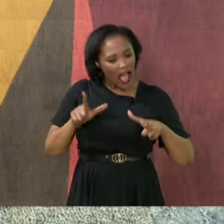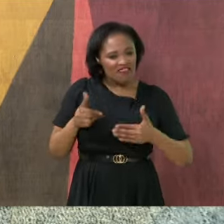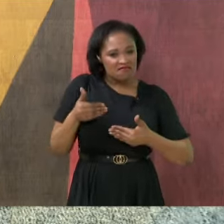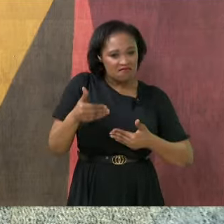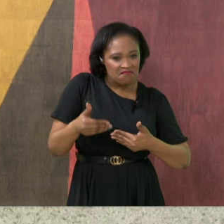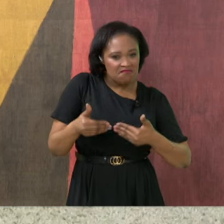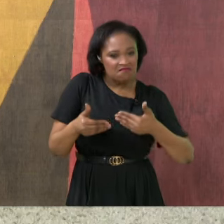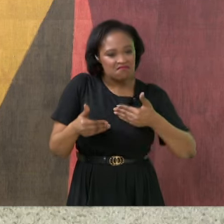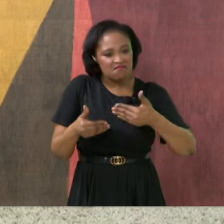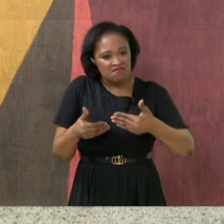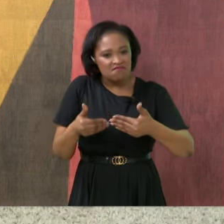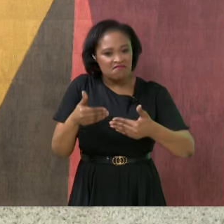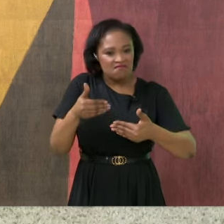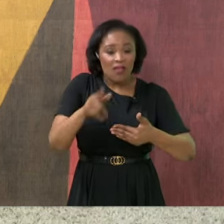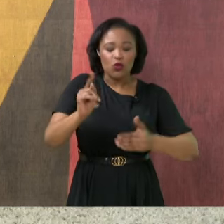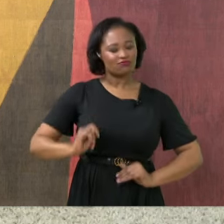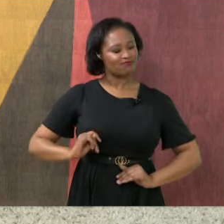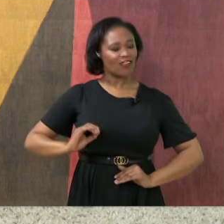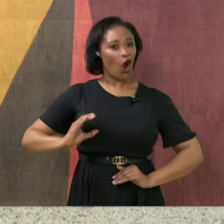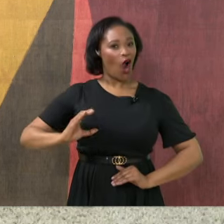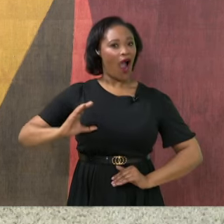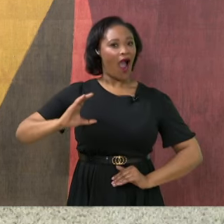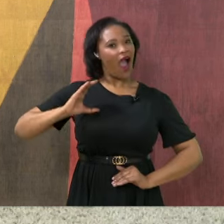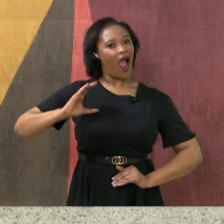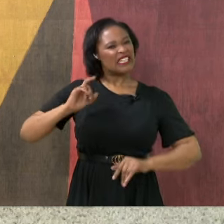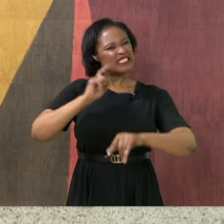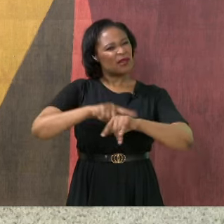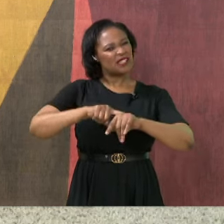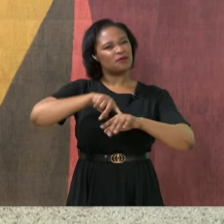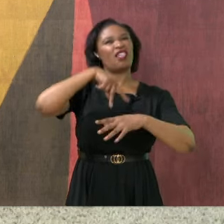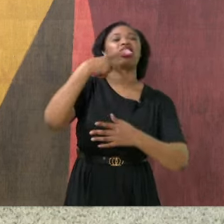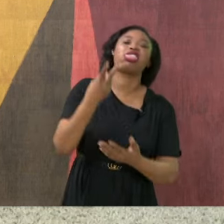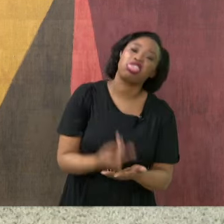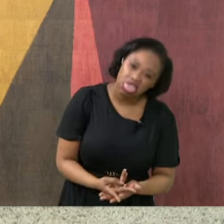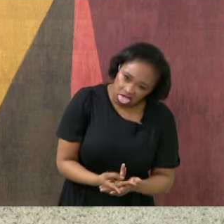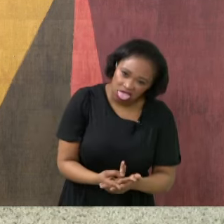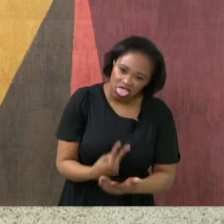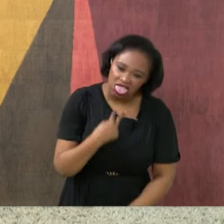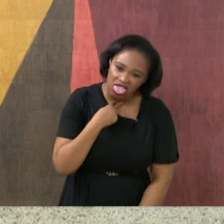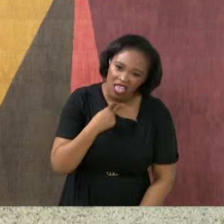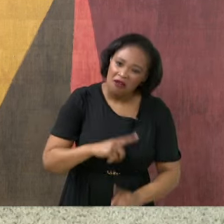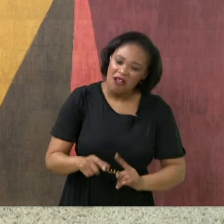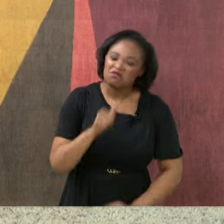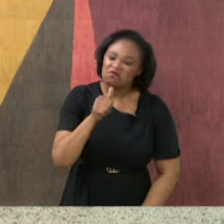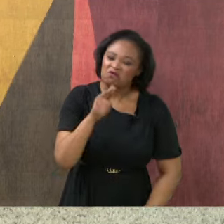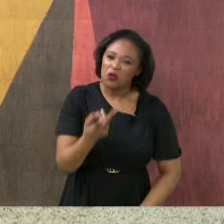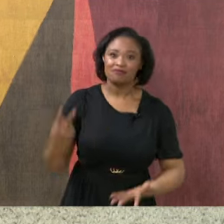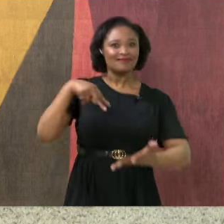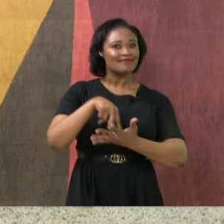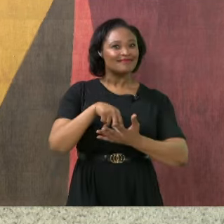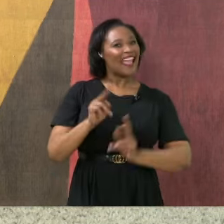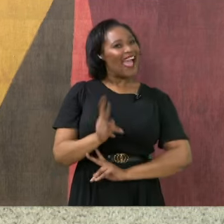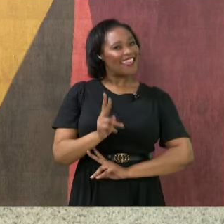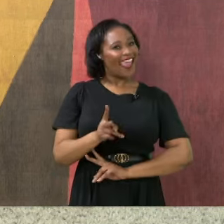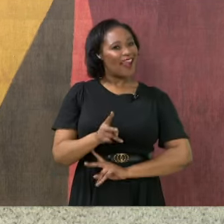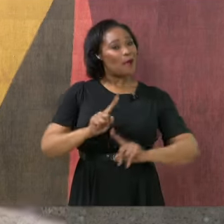you get knocked down a bit, but then you build yourself back up. But I think this journey has really even shown and surprised me in